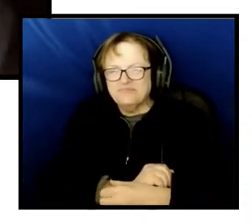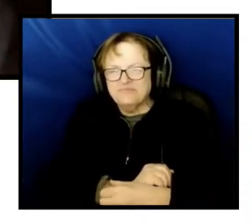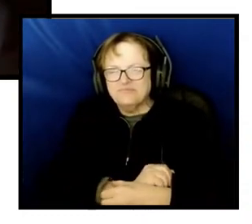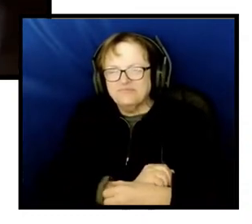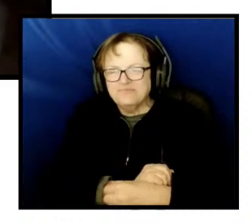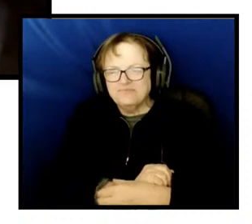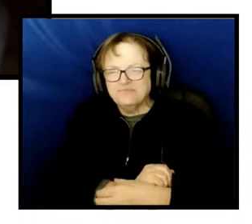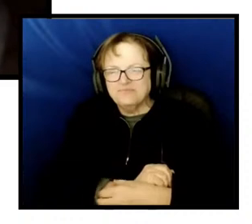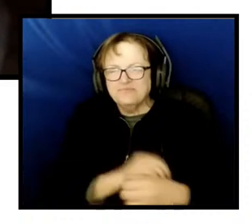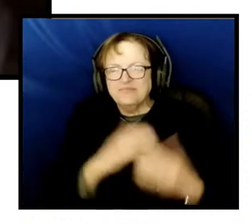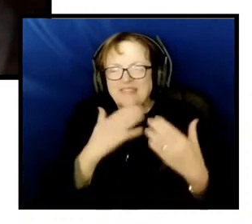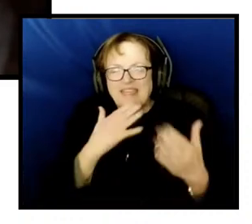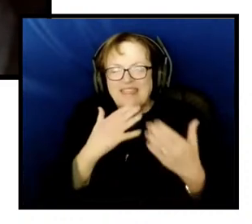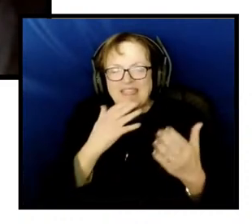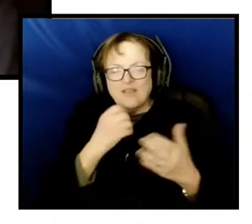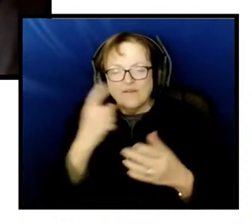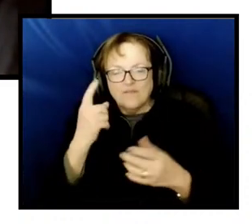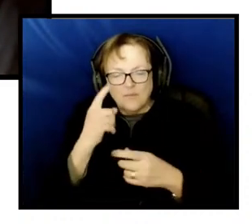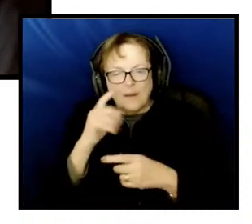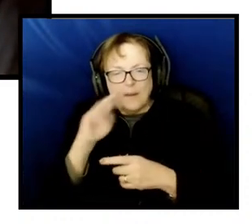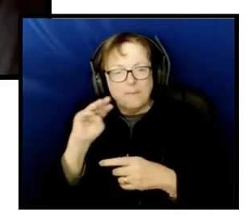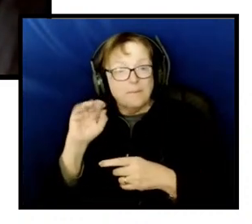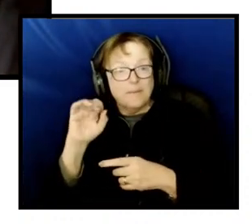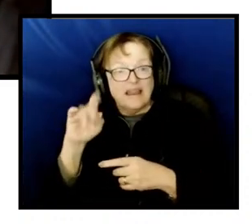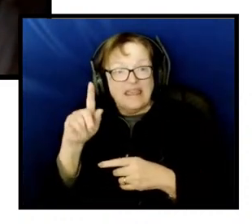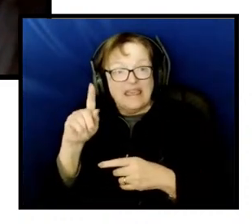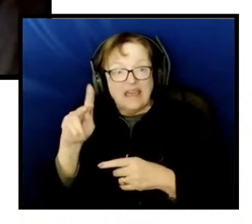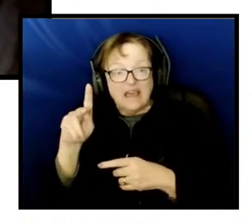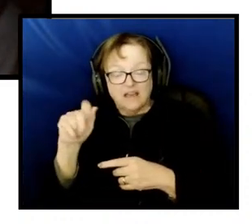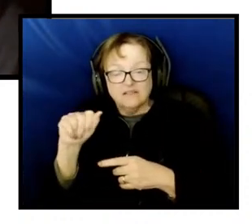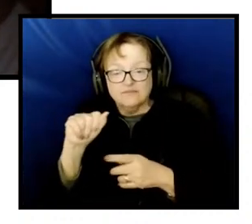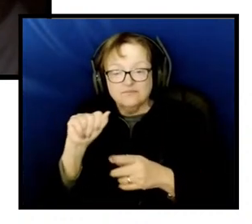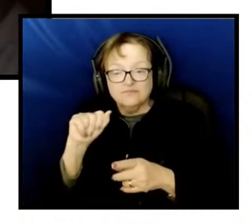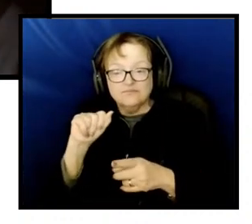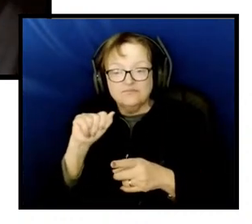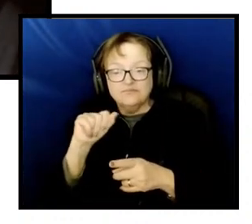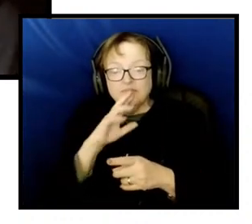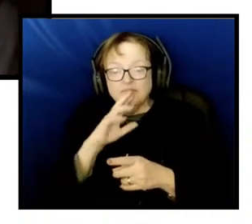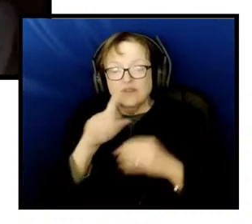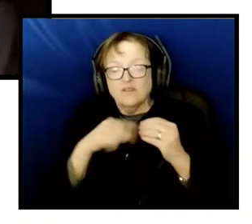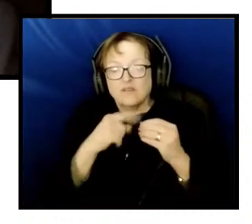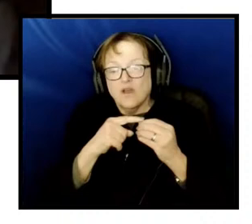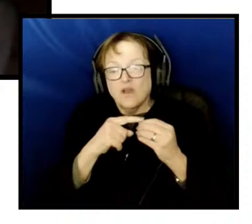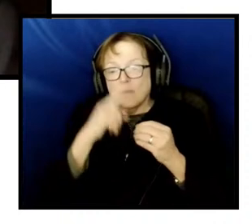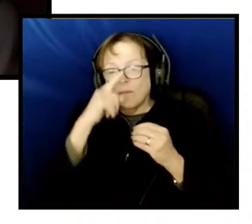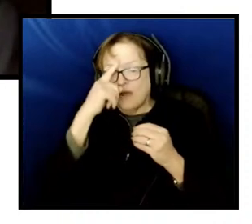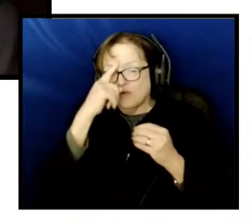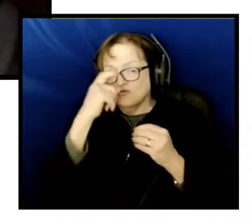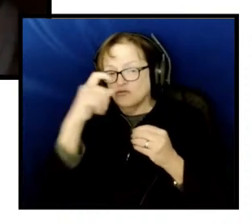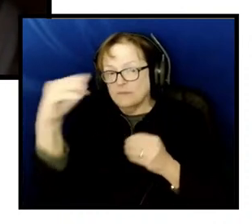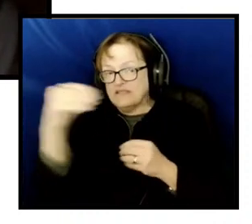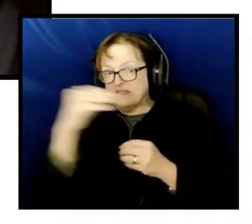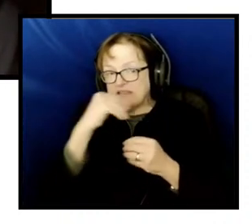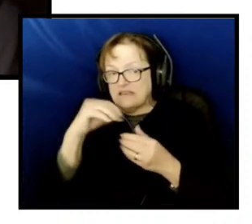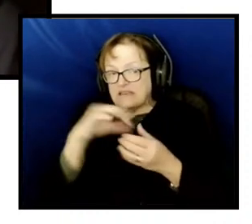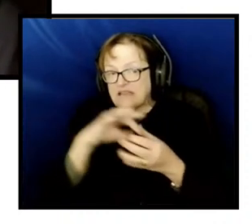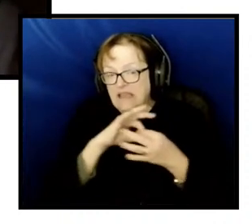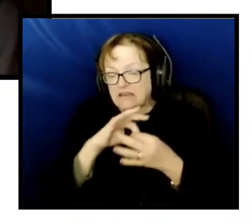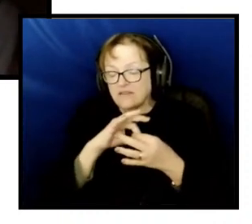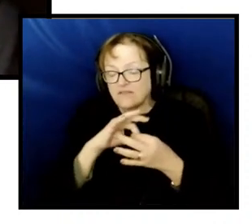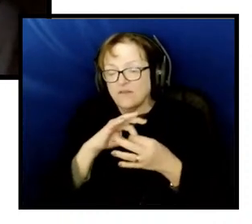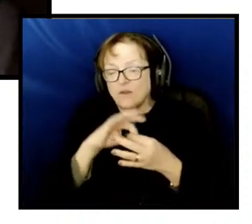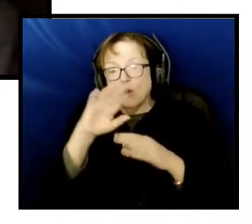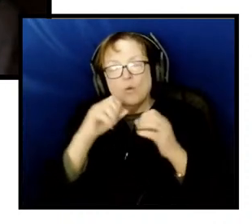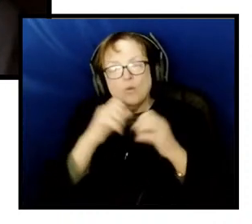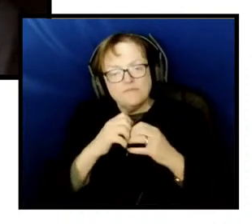Thank you, everybody. So I'll jump right in and tell you about Dreamseed Collective. We formed